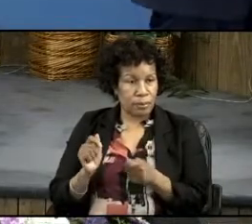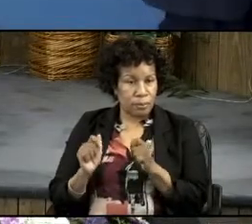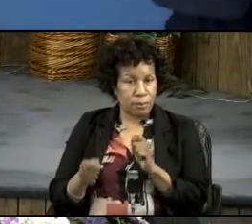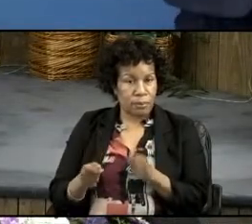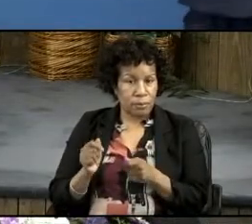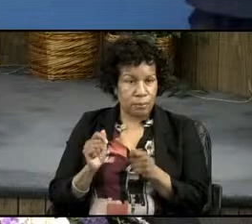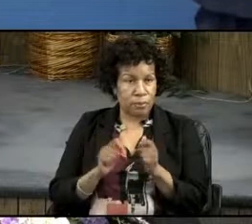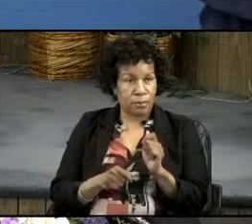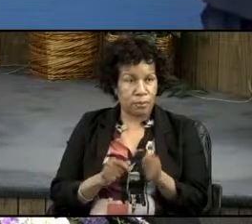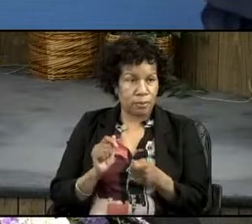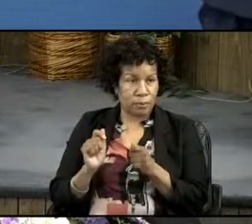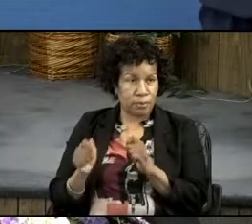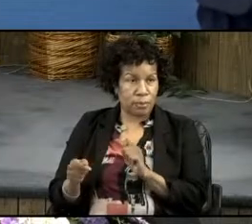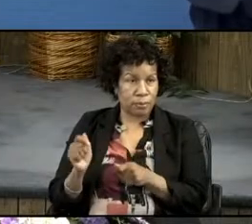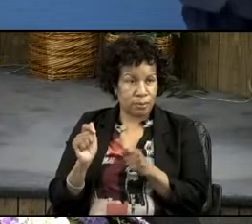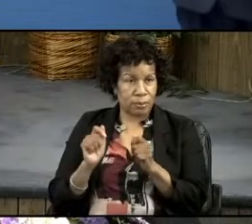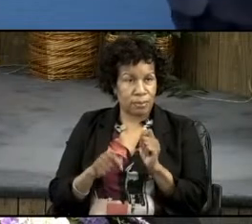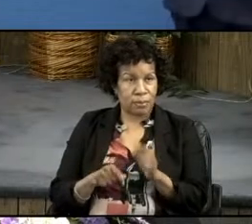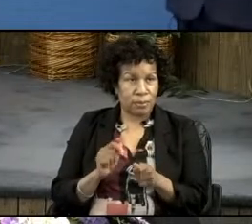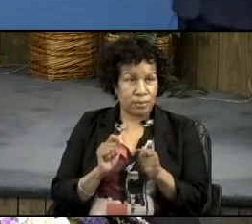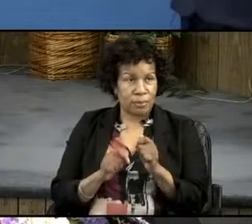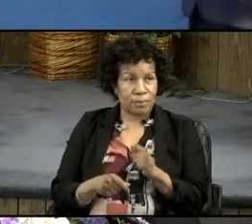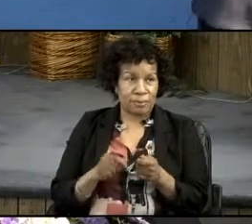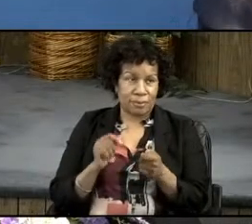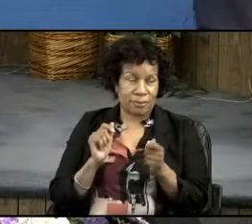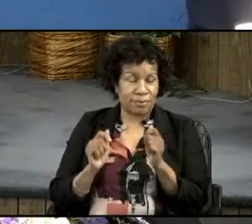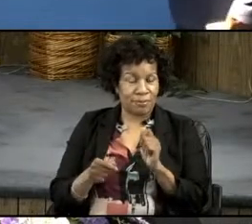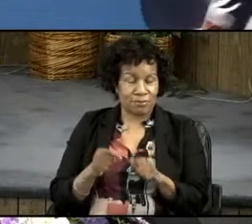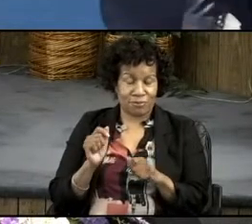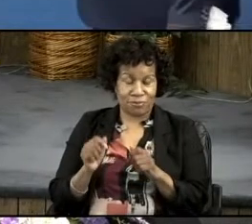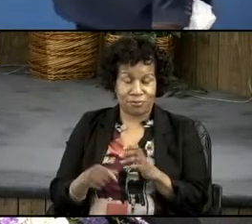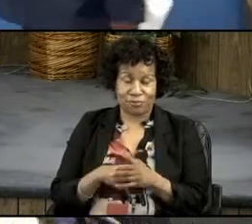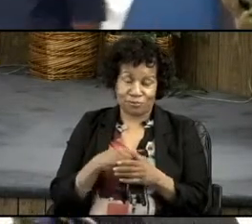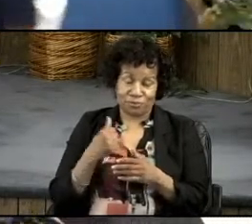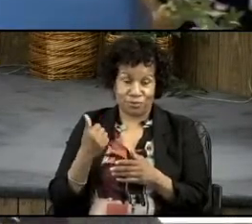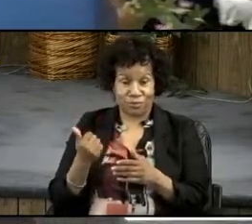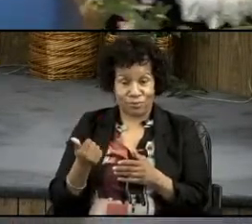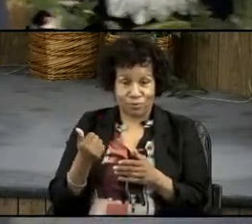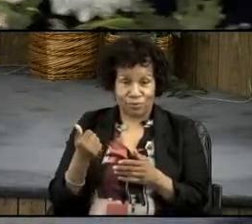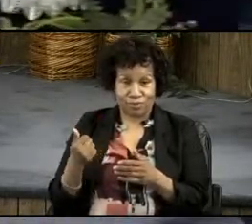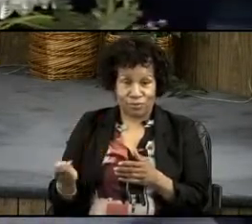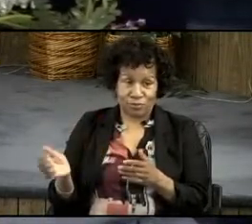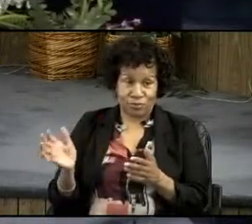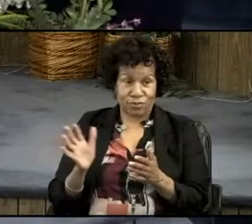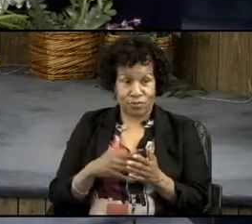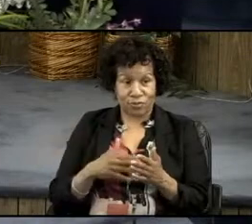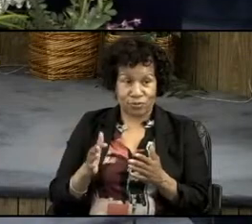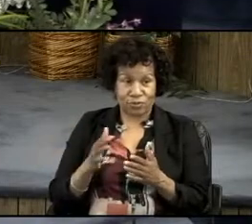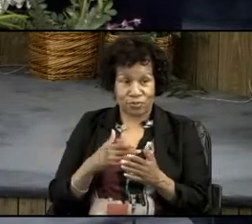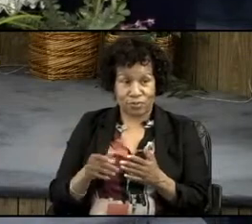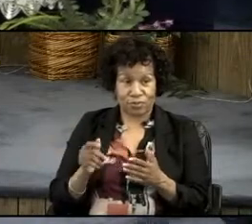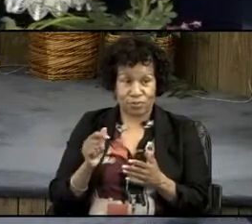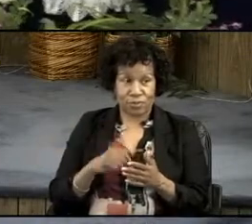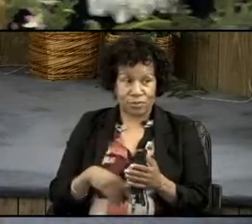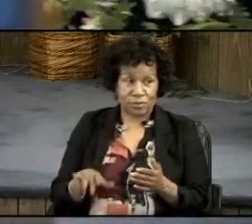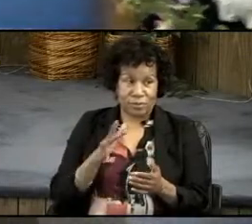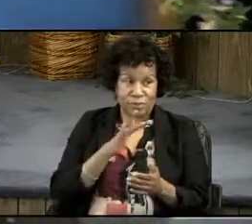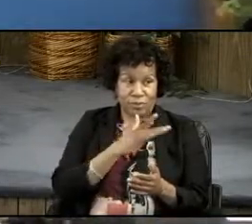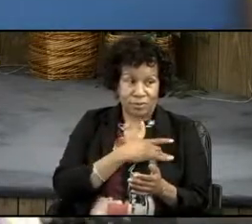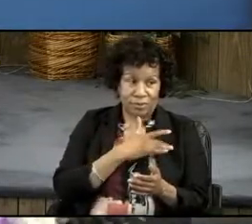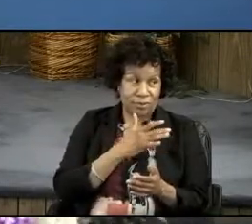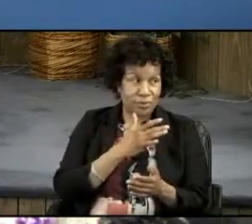Because if you wait too long, somebody else just gonna jump in there. I know somebody got a song in their heart, but they don't want to say it because she's